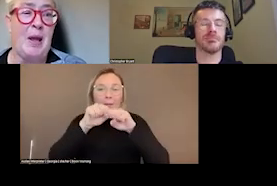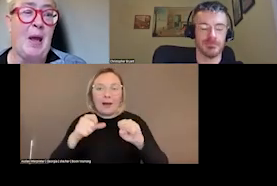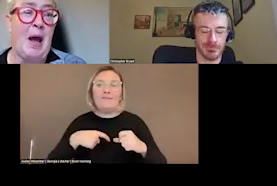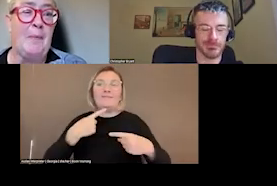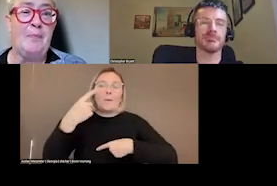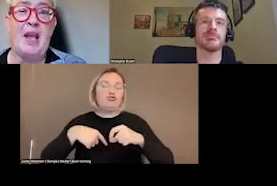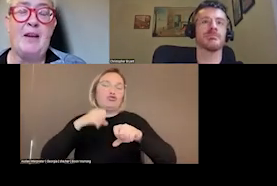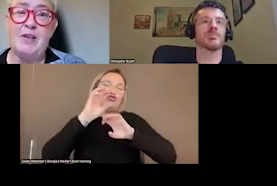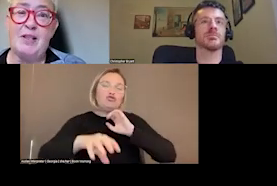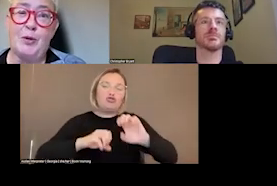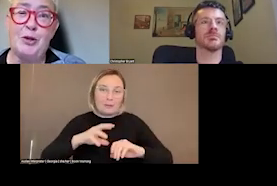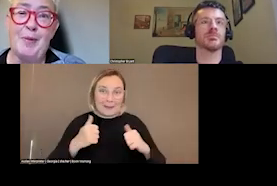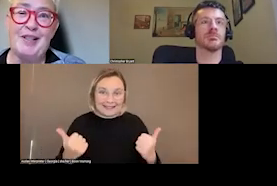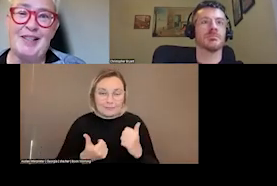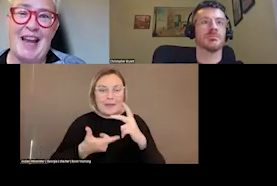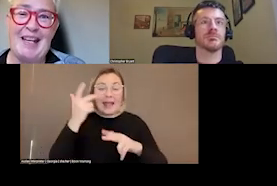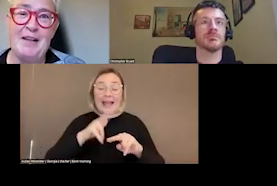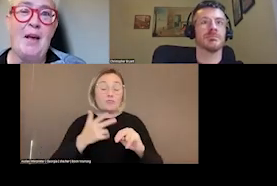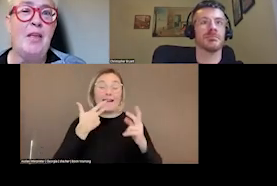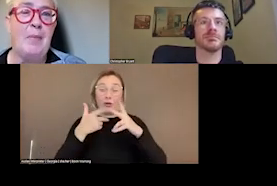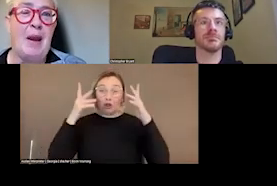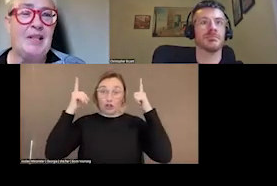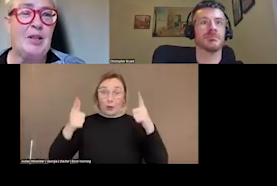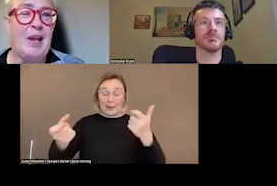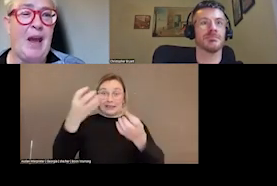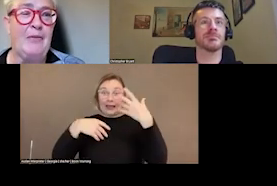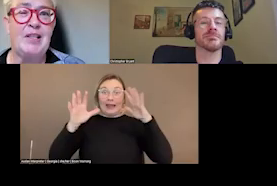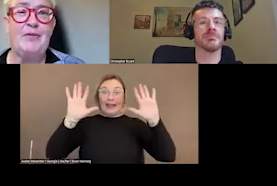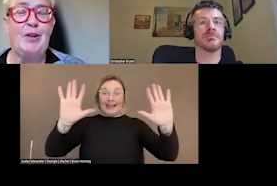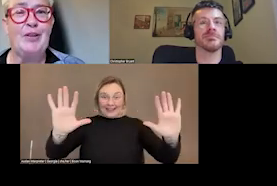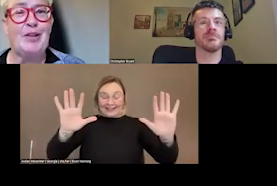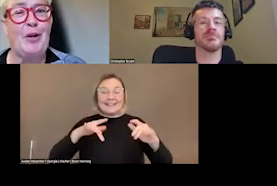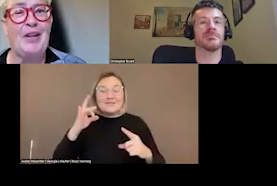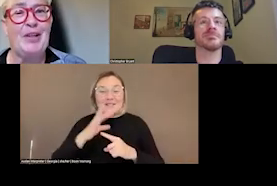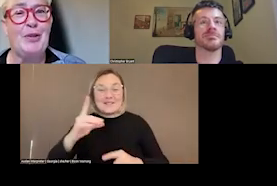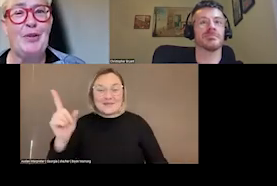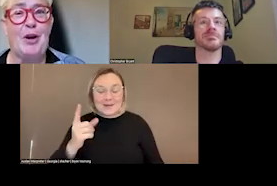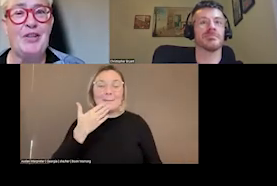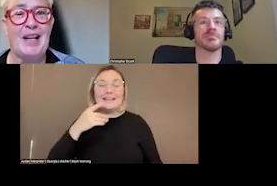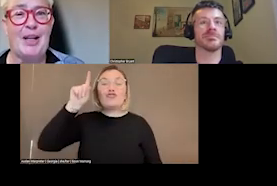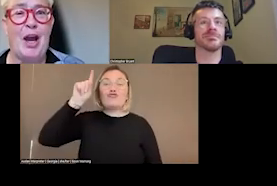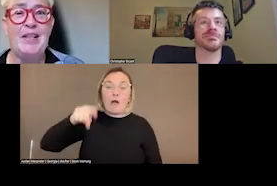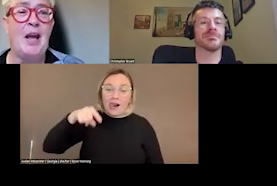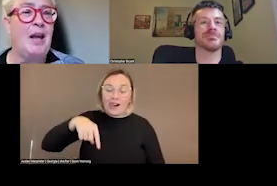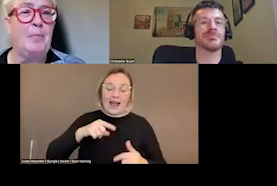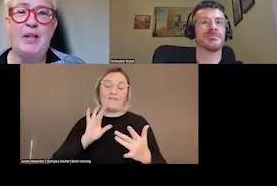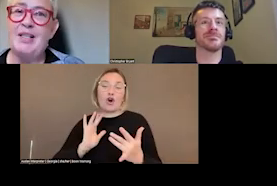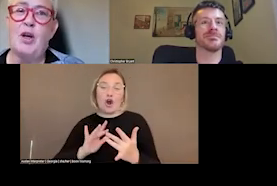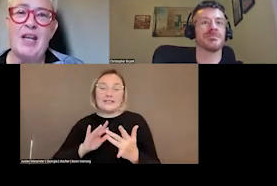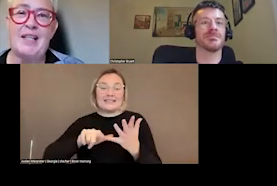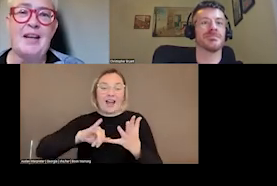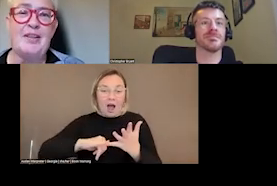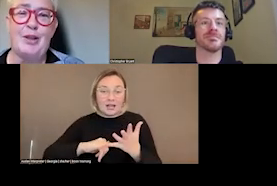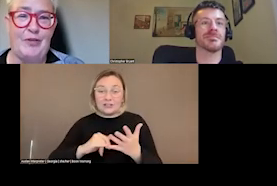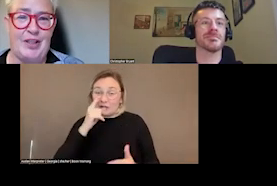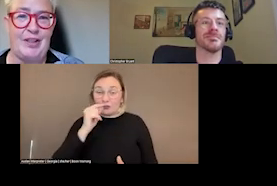information. If this is all too much to take in, the main message we have is if you can scroll down to the contact slide, please